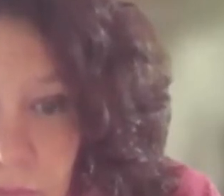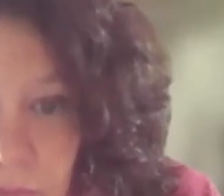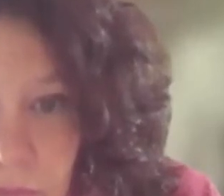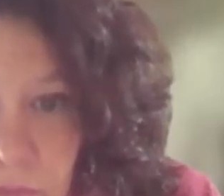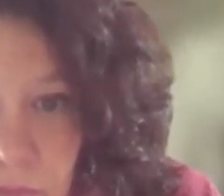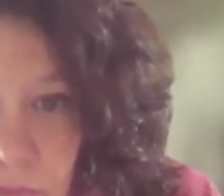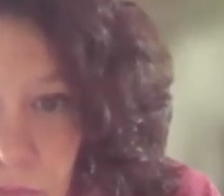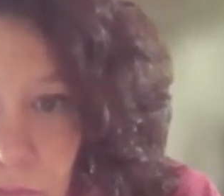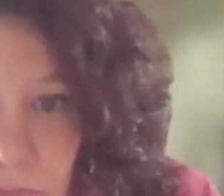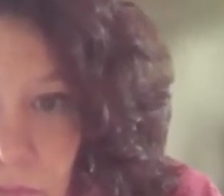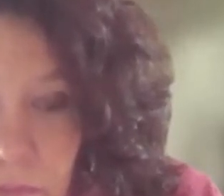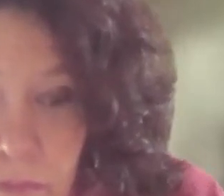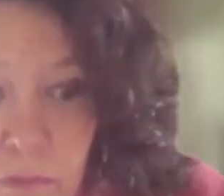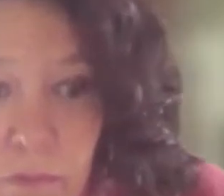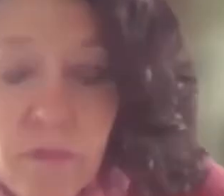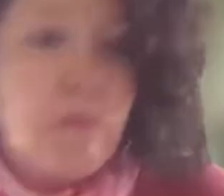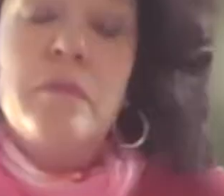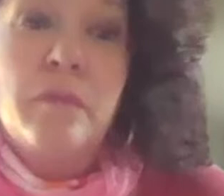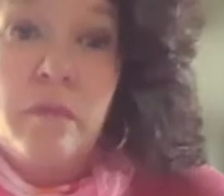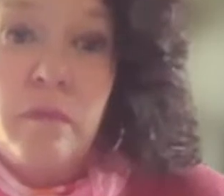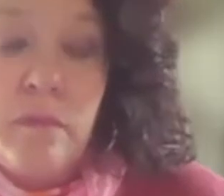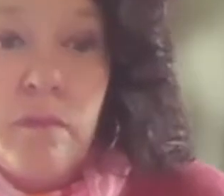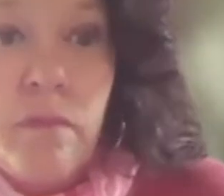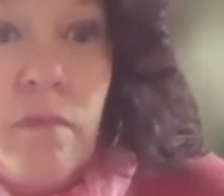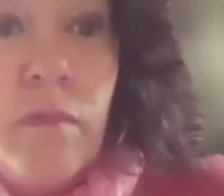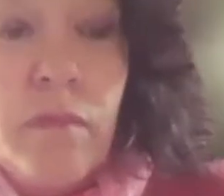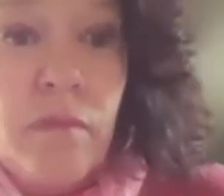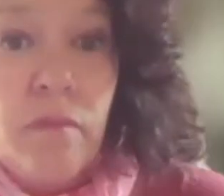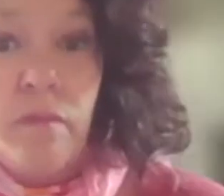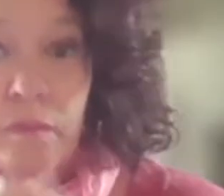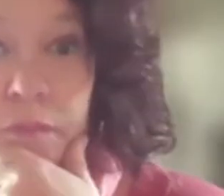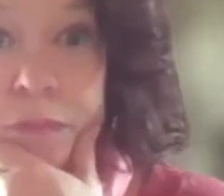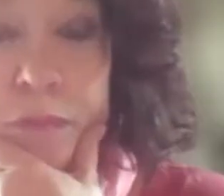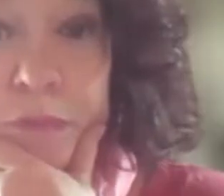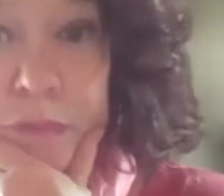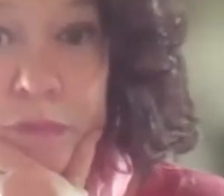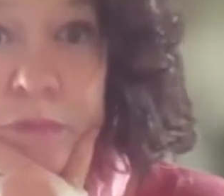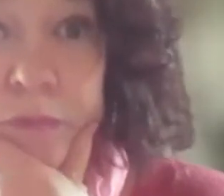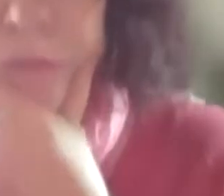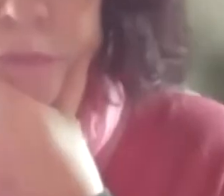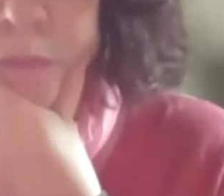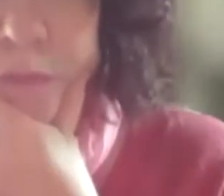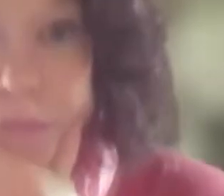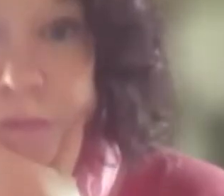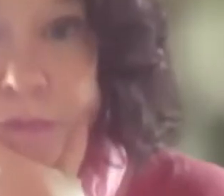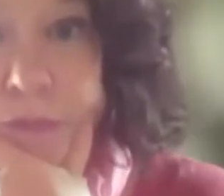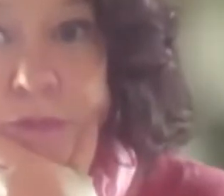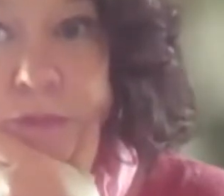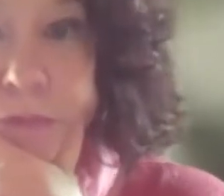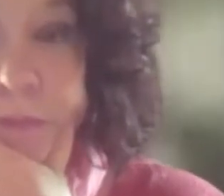Let me ask you a question then to get you talking a little bit with each other. Do you feel like where you are in your